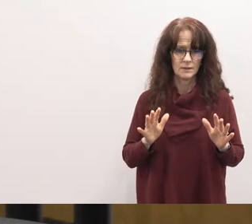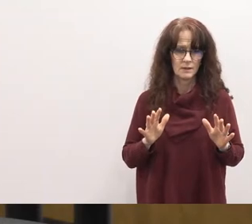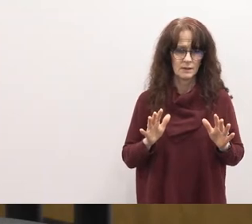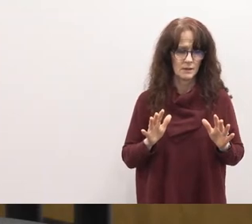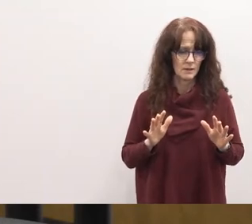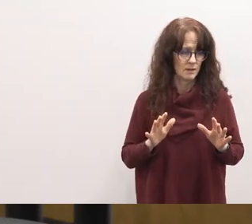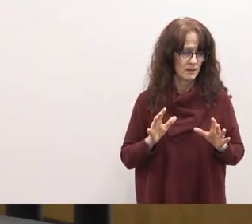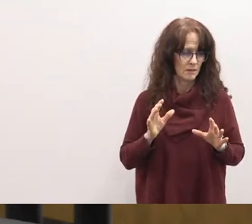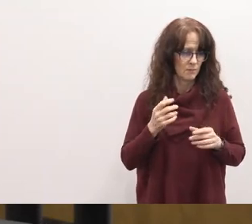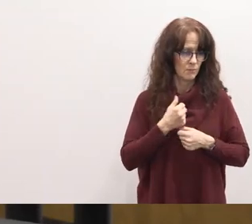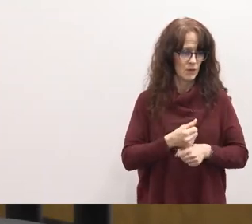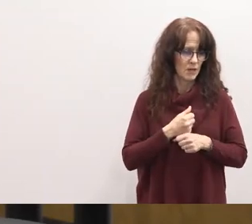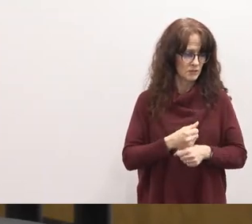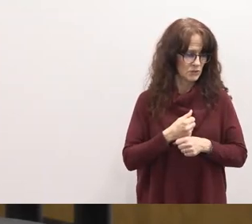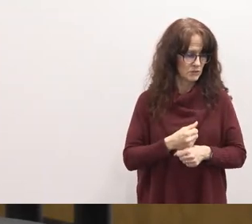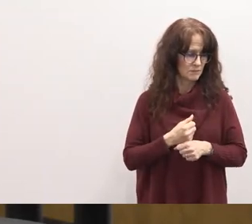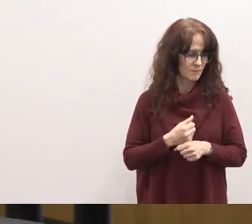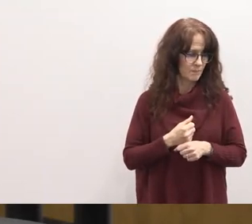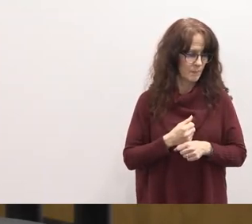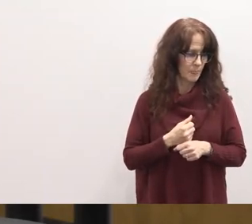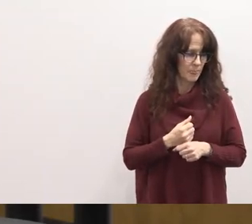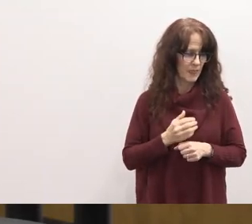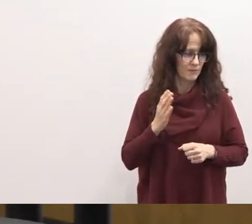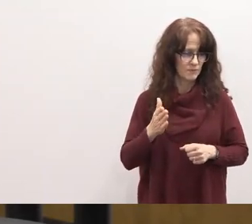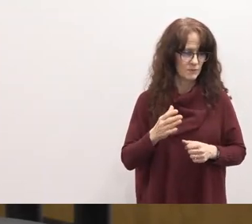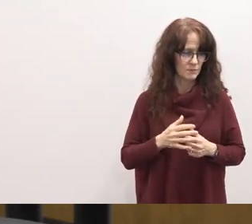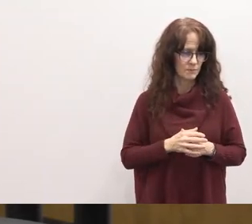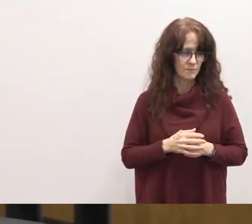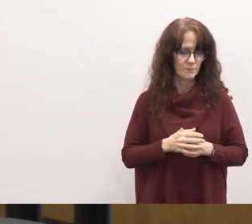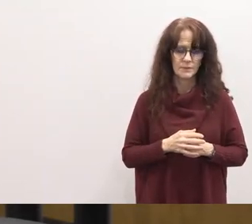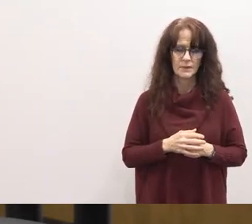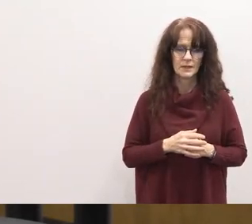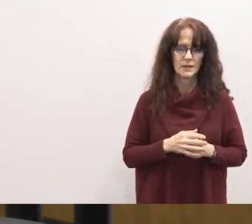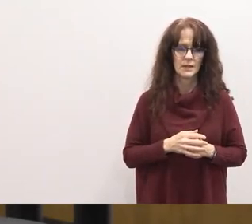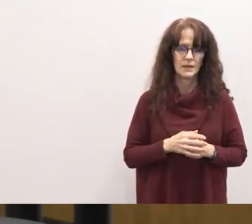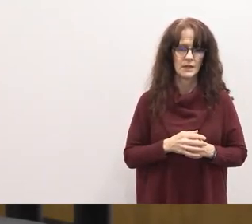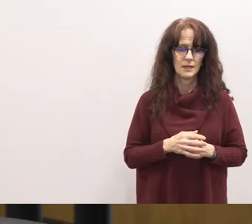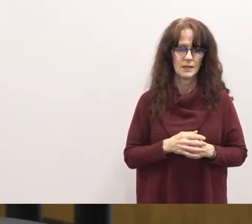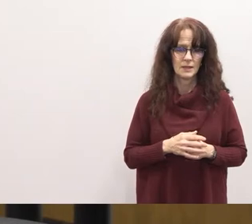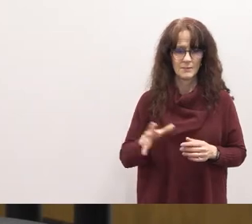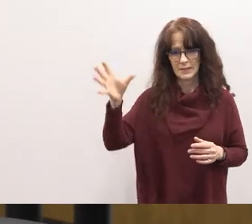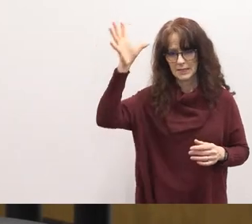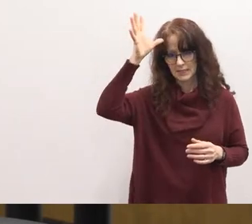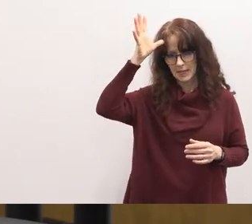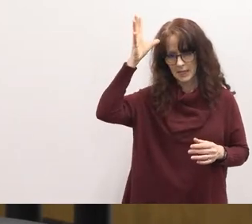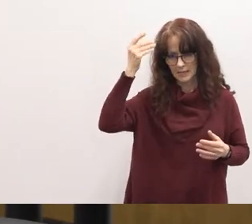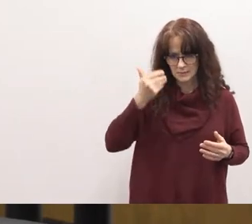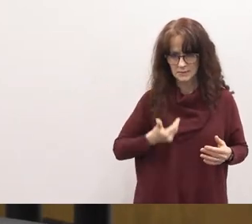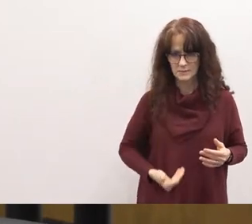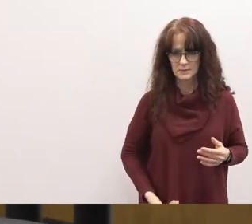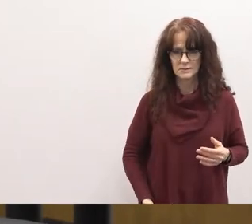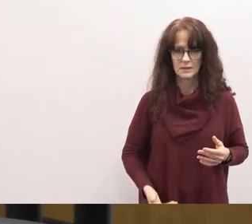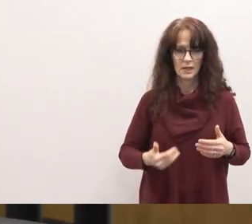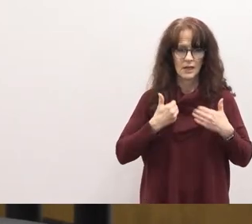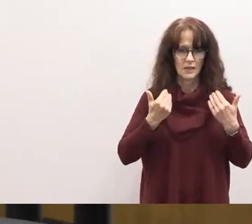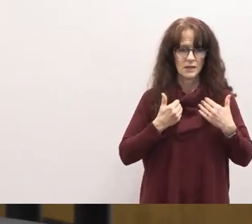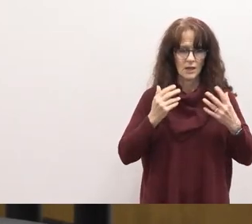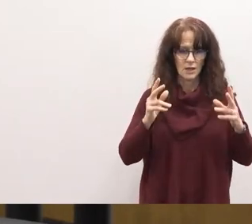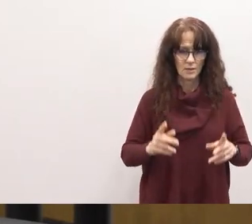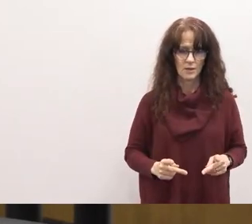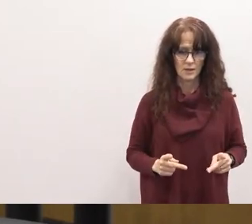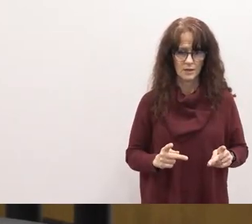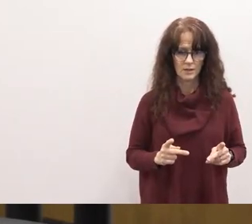just production that I'm going to see for the future. As a daddy who has a young person